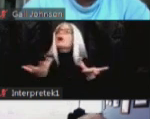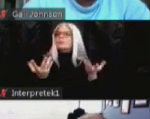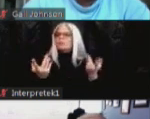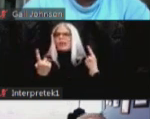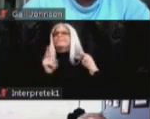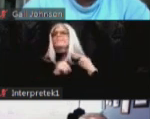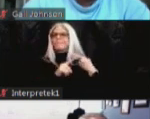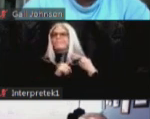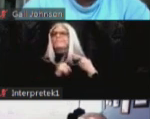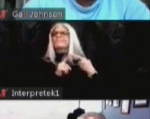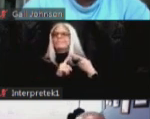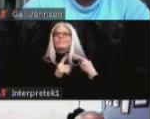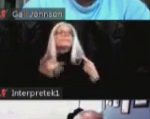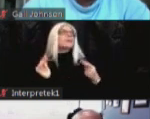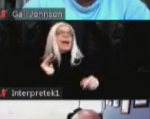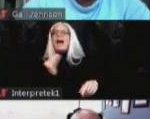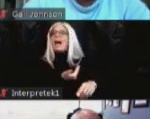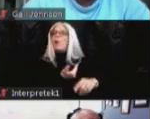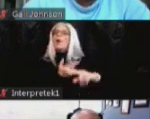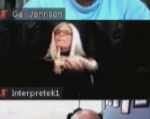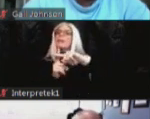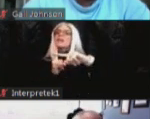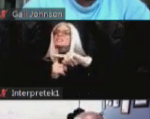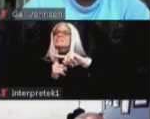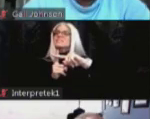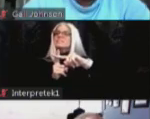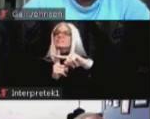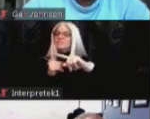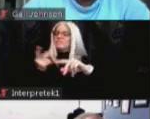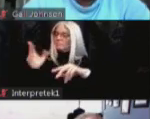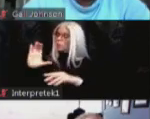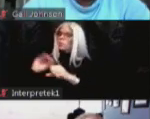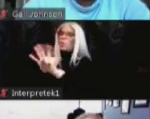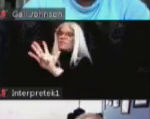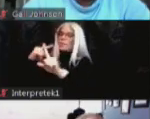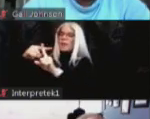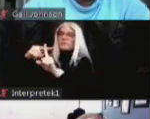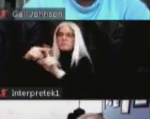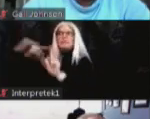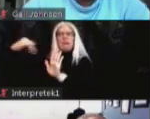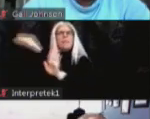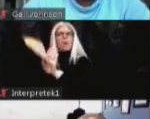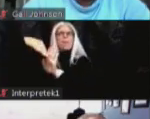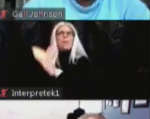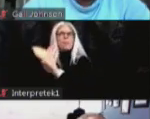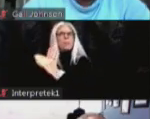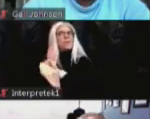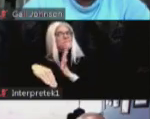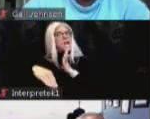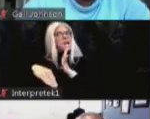our positivity rate has consistently gone down. We have been trending in a very positive